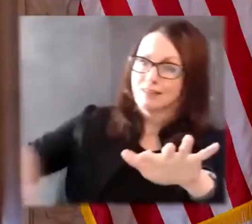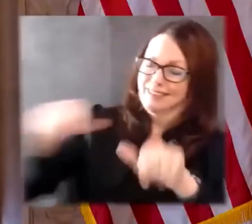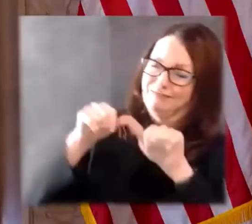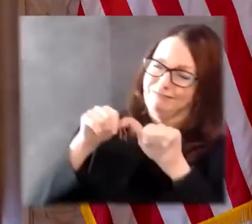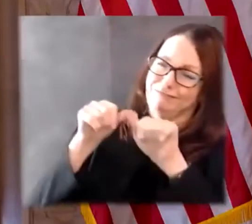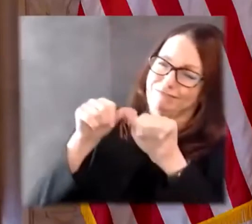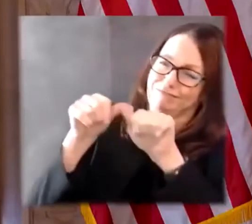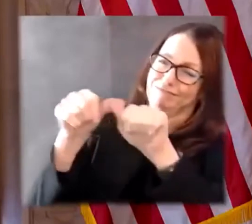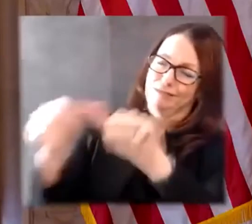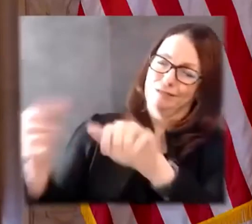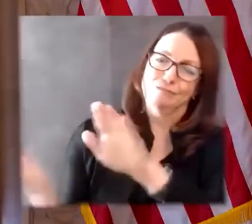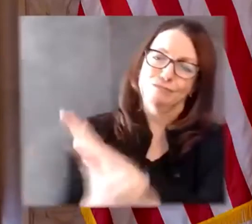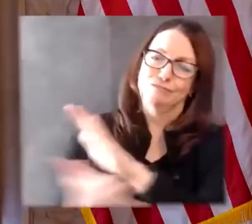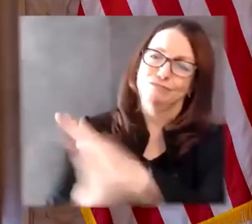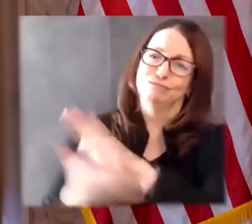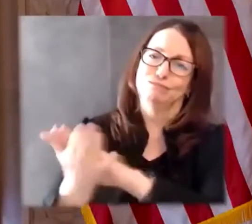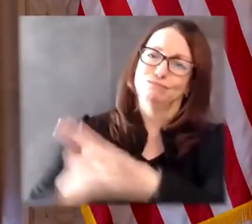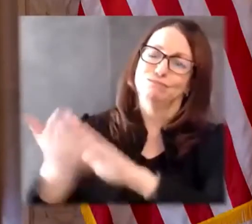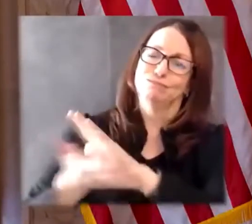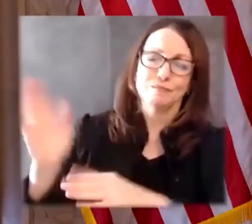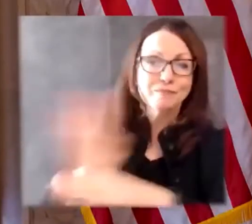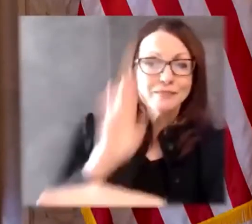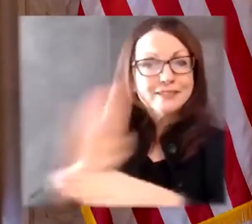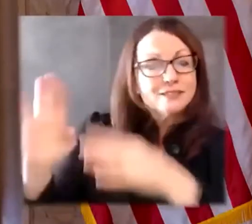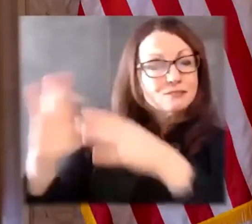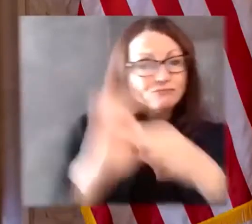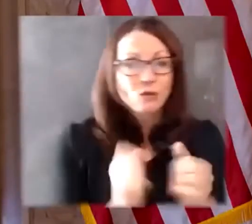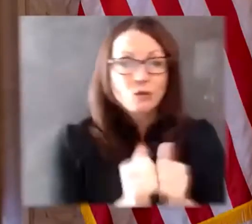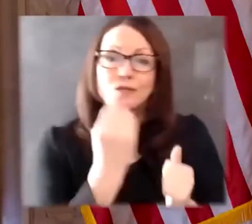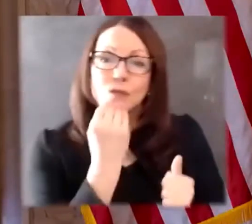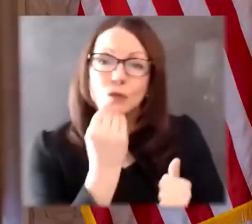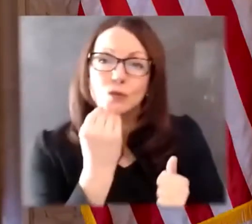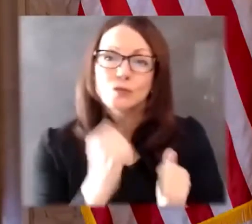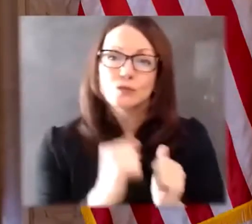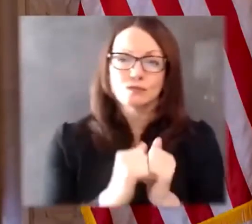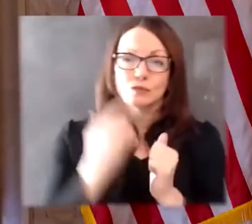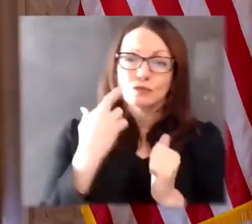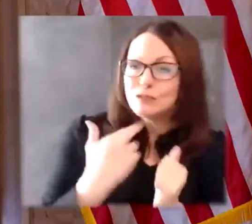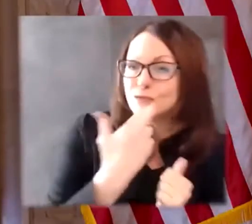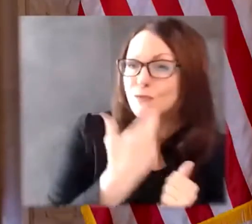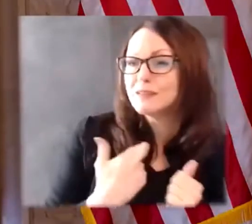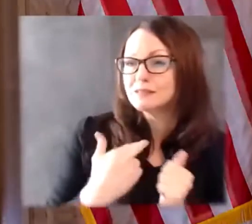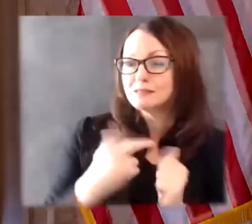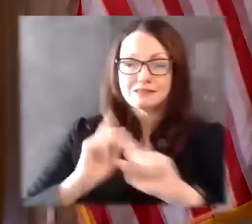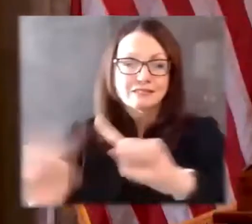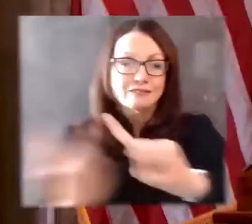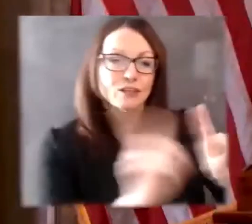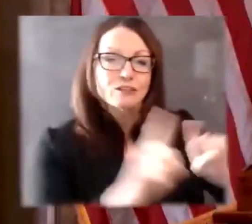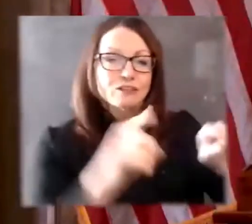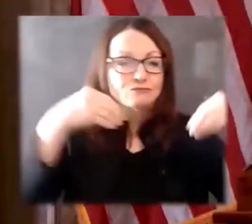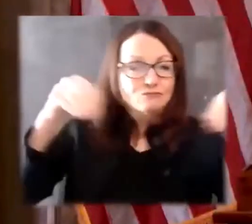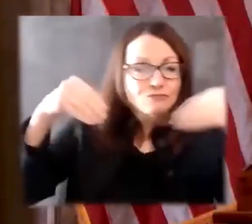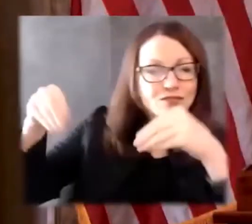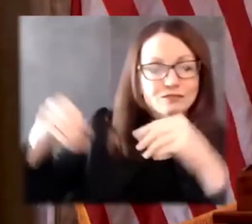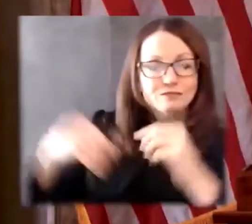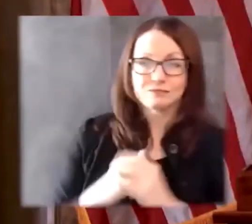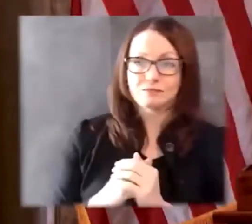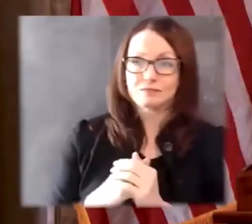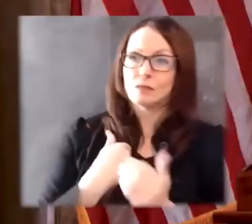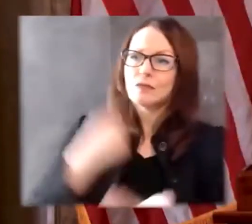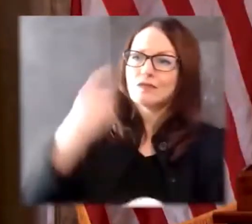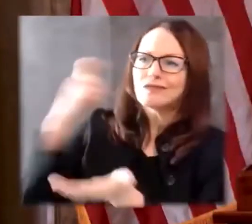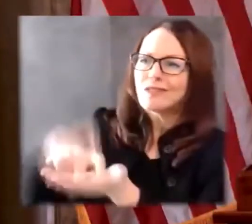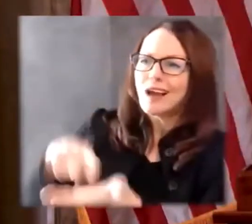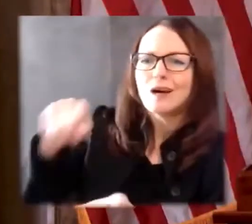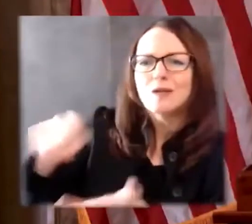Main Street businesses and restaurants who reimagined and retooled to keep customers and their communities safe. In the men and women of